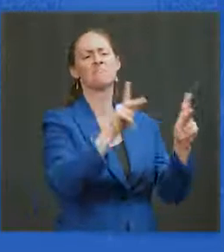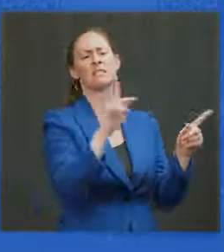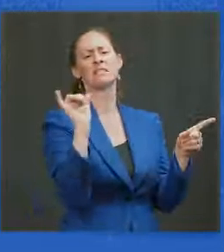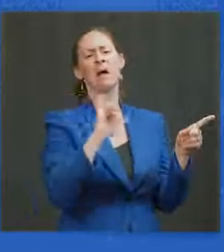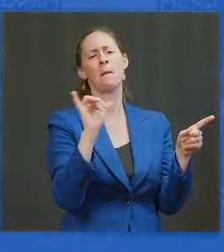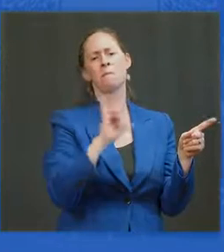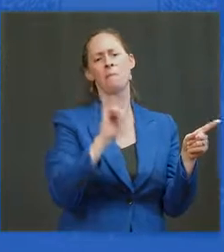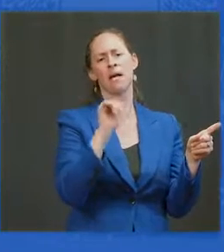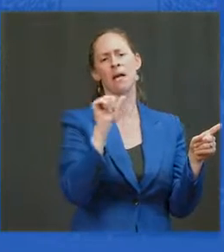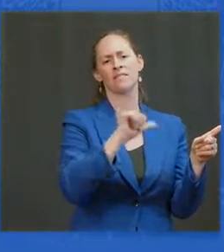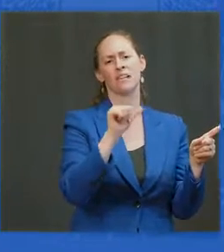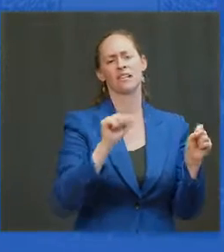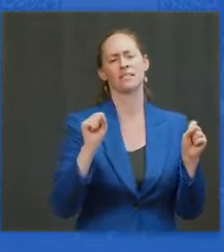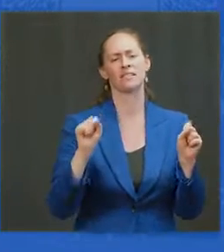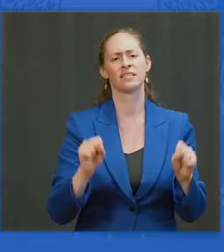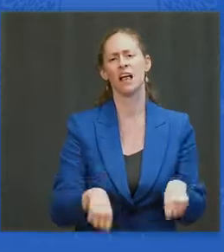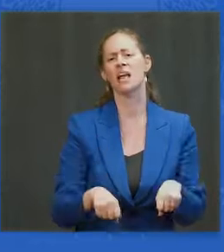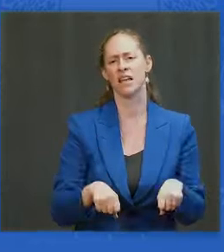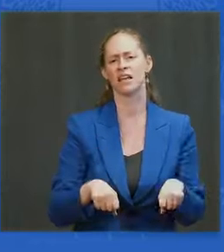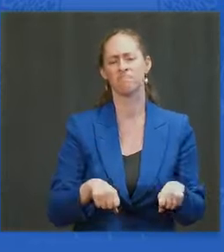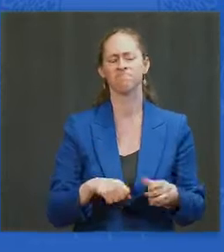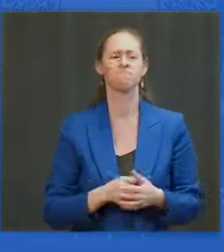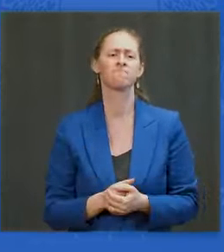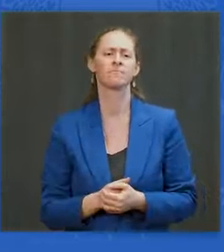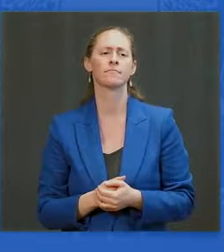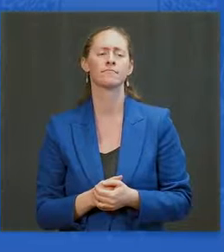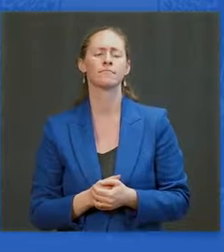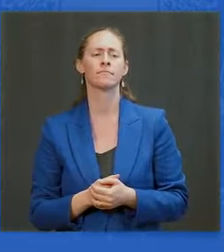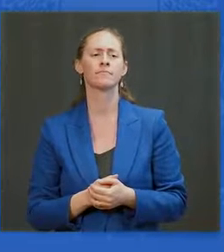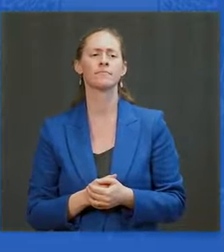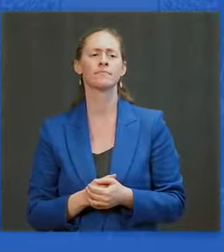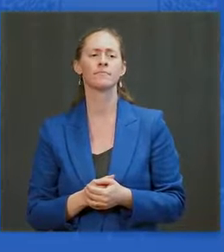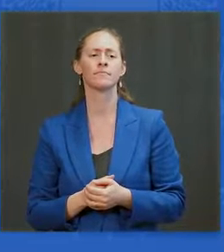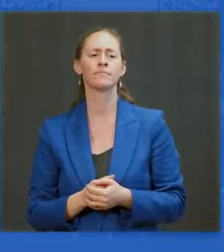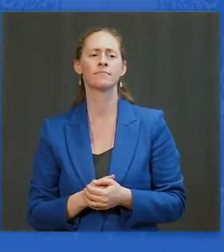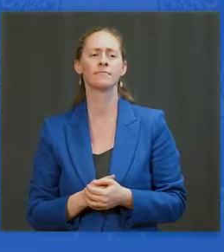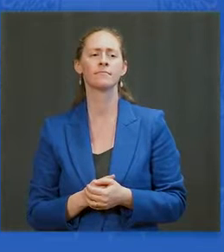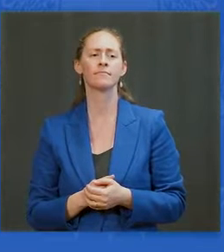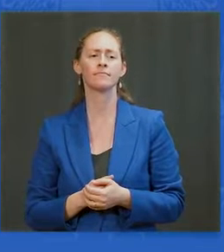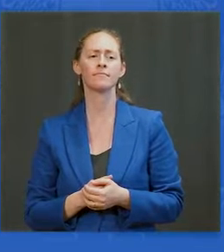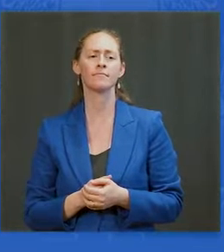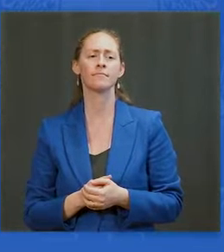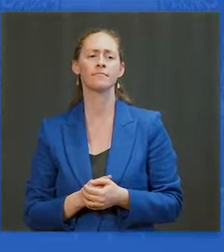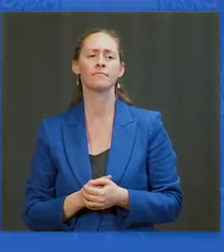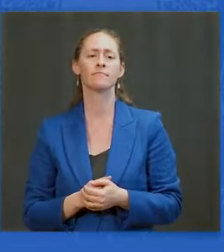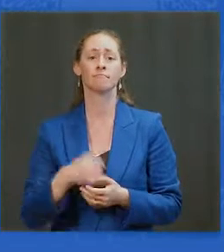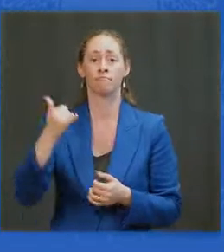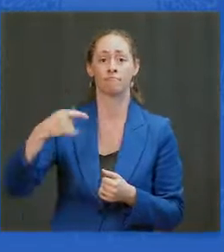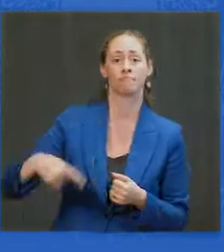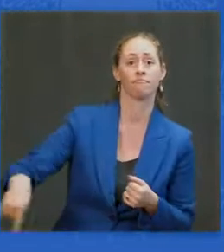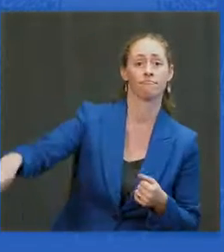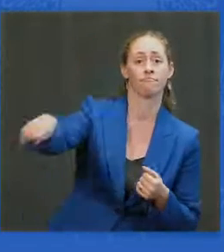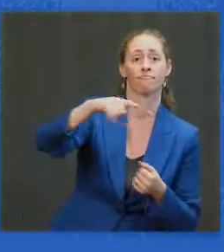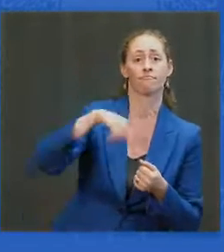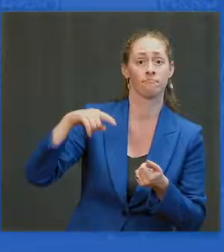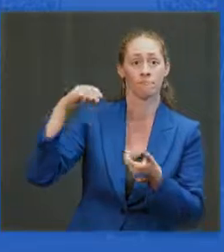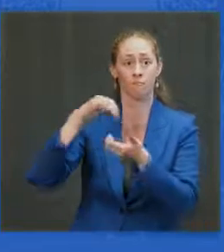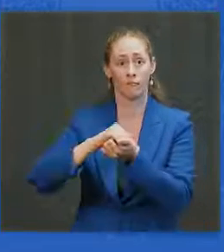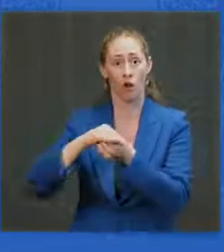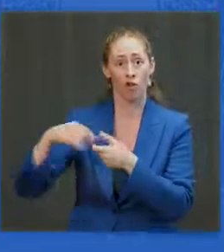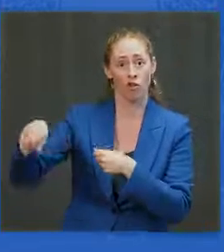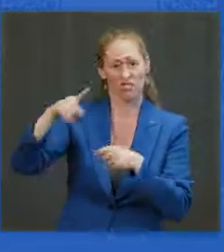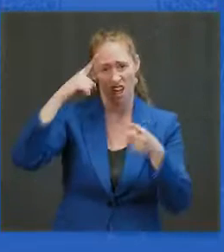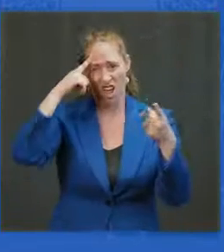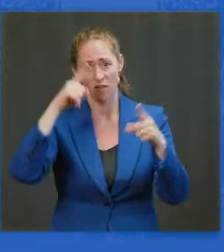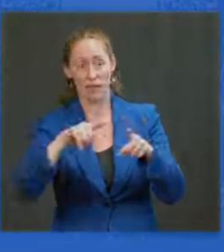counterterrorism capability. Cooperation with our closest partners on our enduring counterterrorism mission will continue to